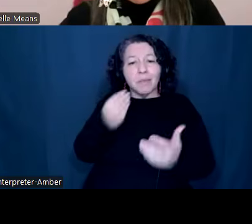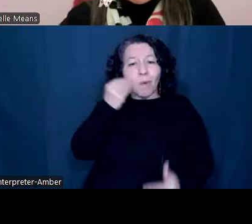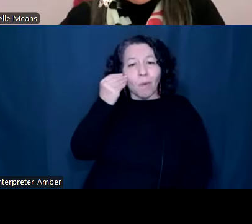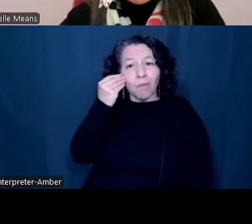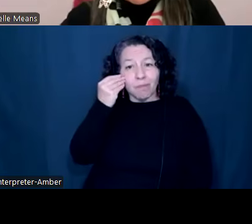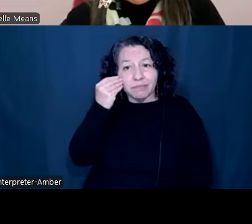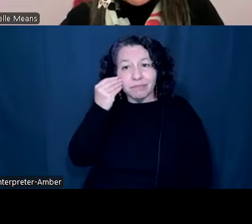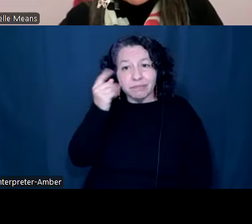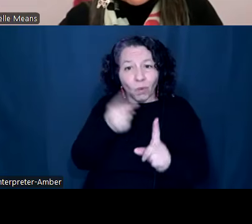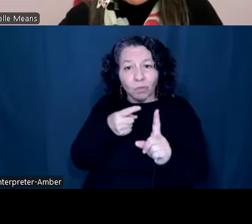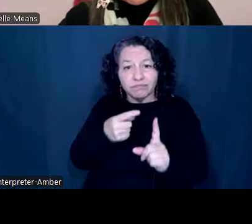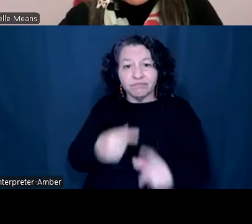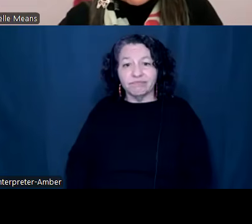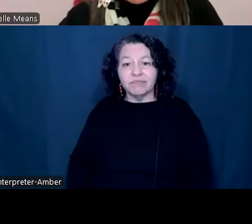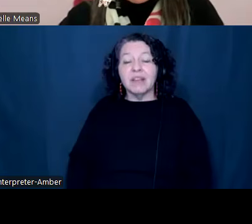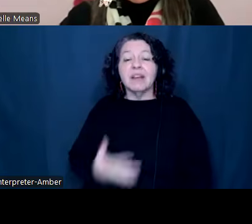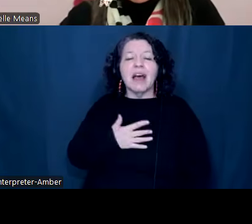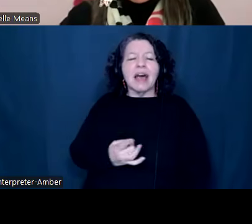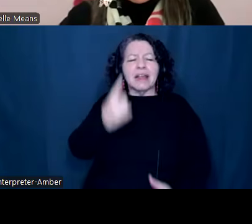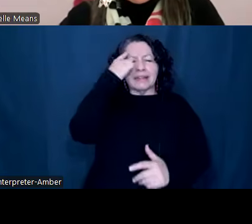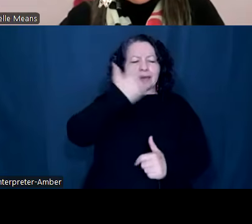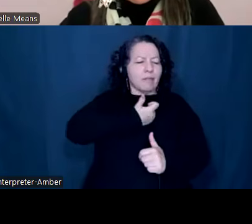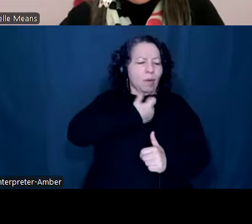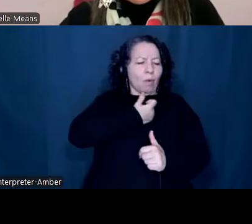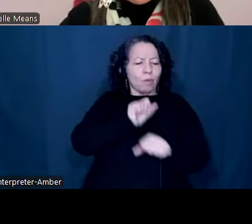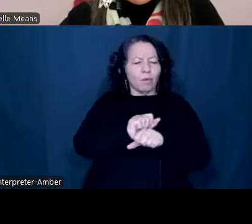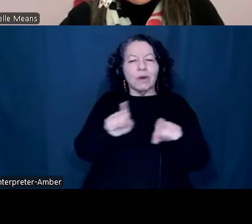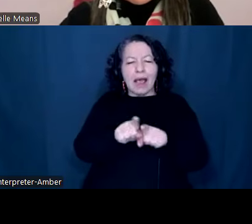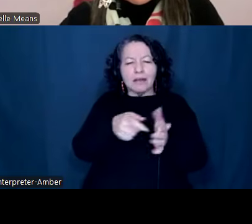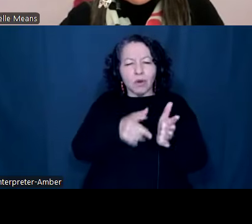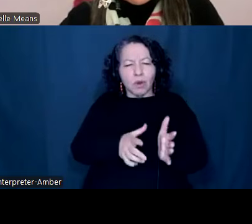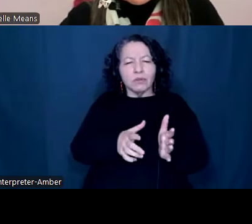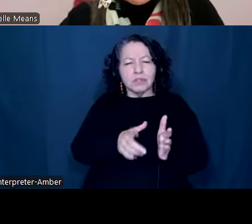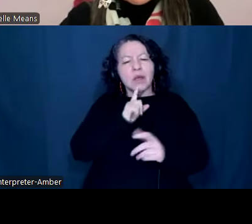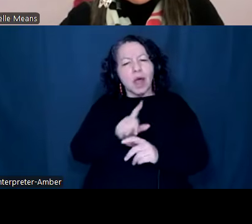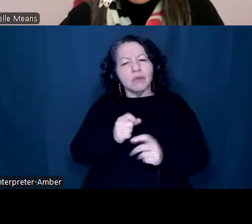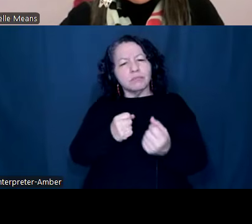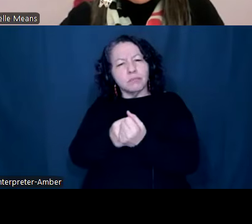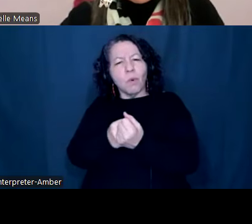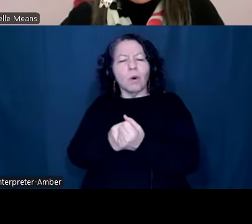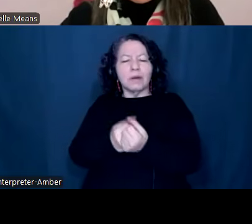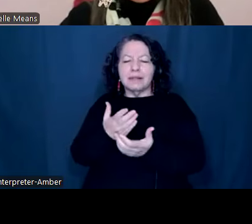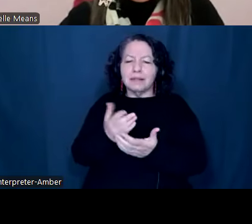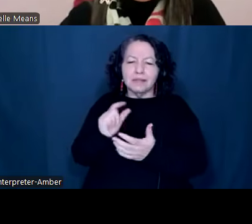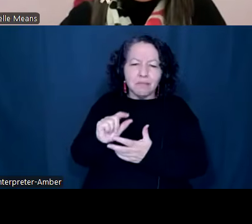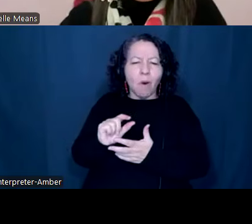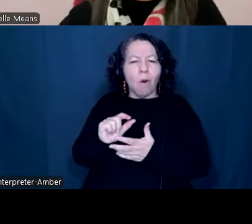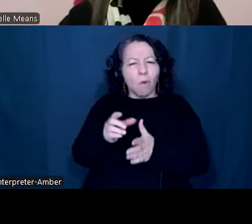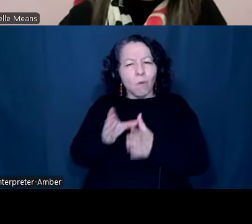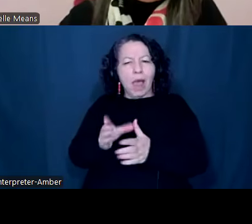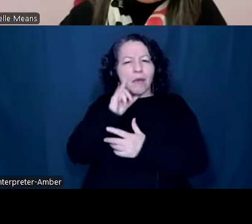And I'd like to think that my own work as an archaeologist has contributed in very, very small ways to that